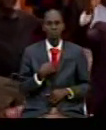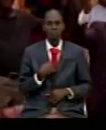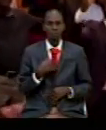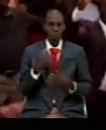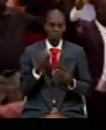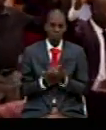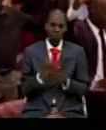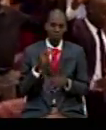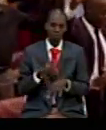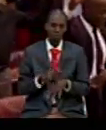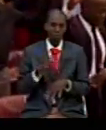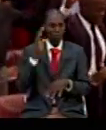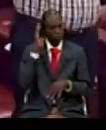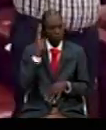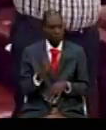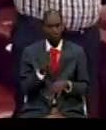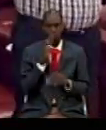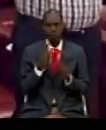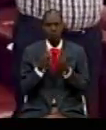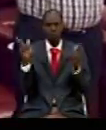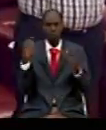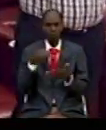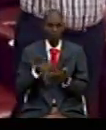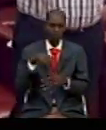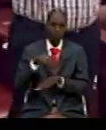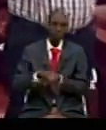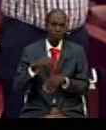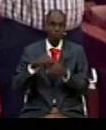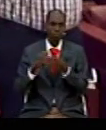That touch will be effectual tonight.